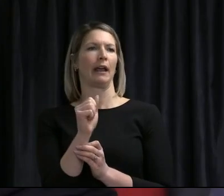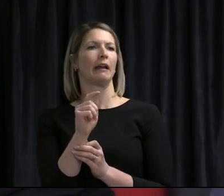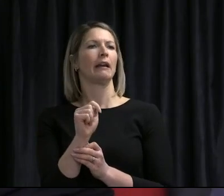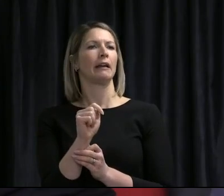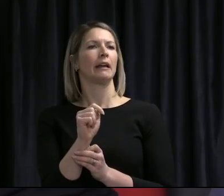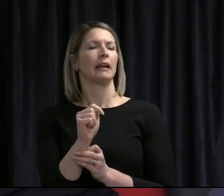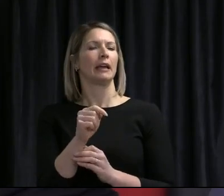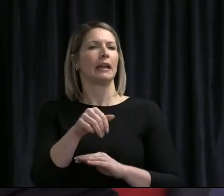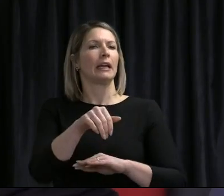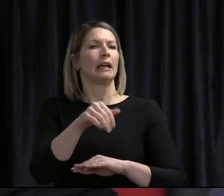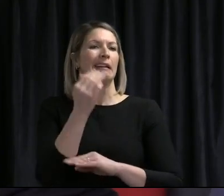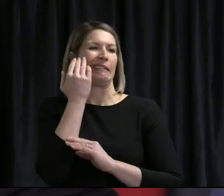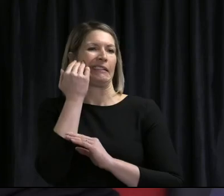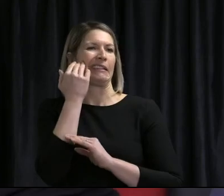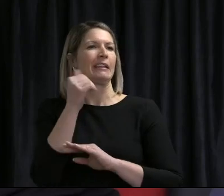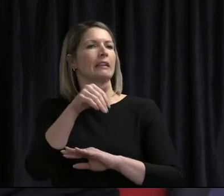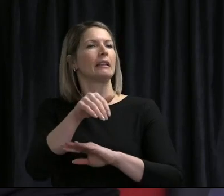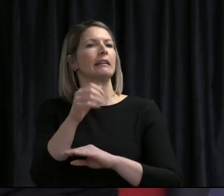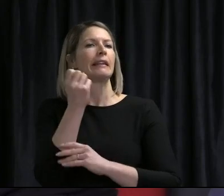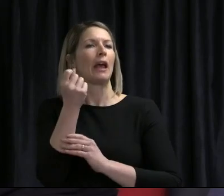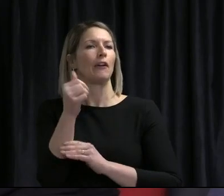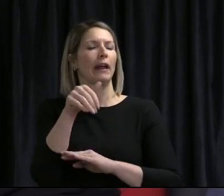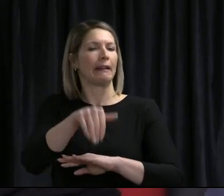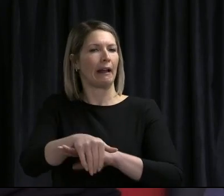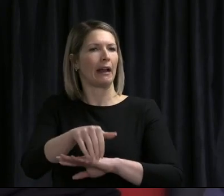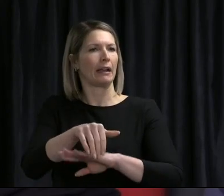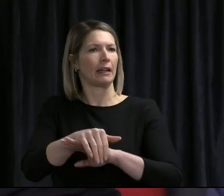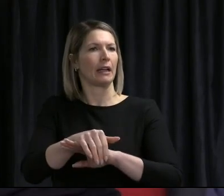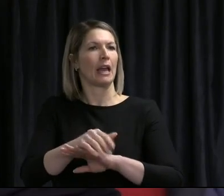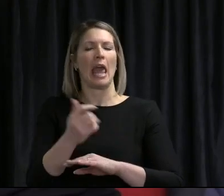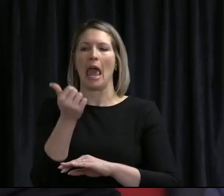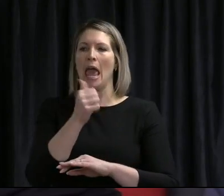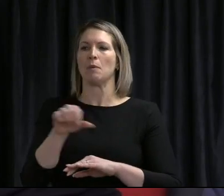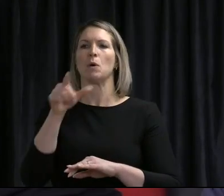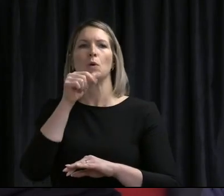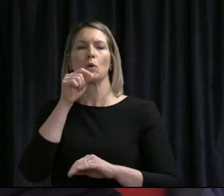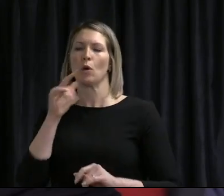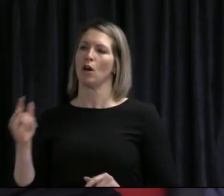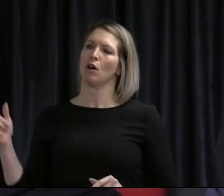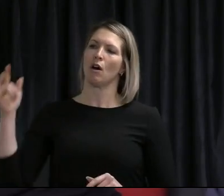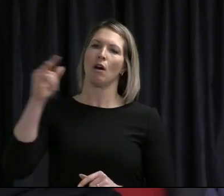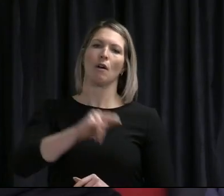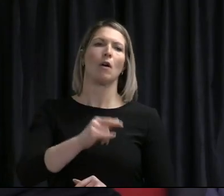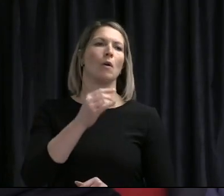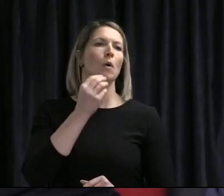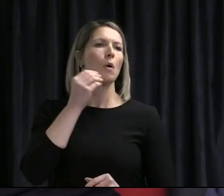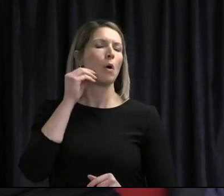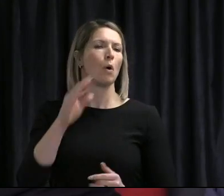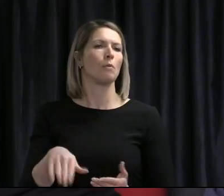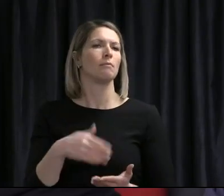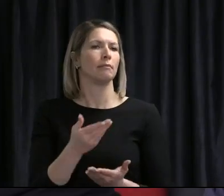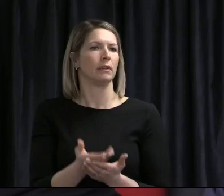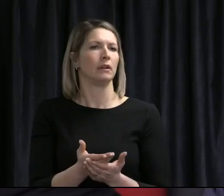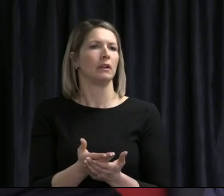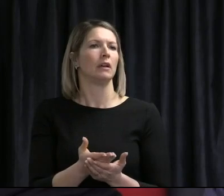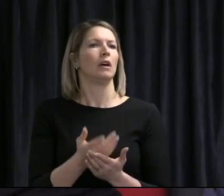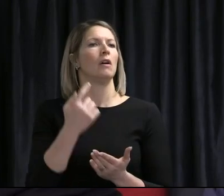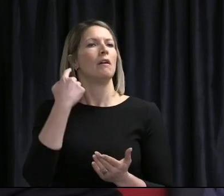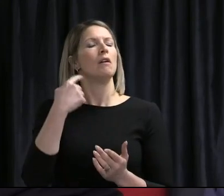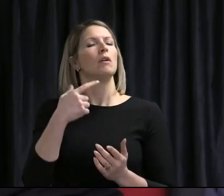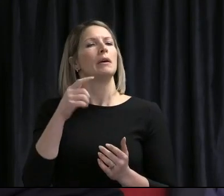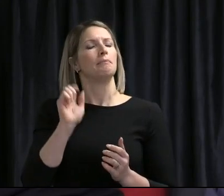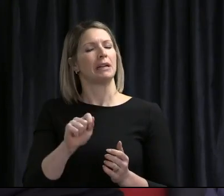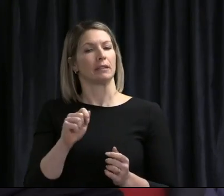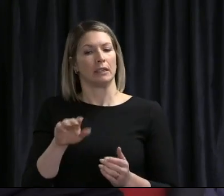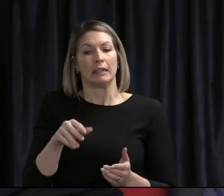public service employees who have returned from out of the province travel to self-isolate for 14